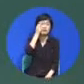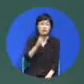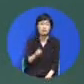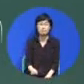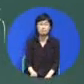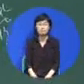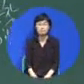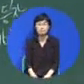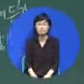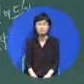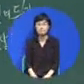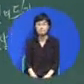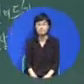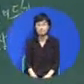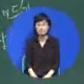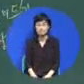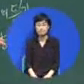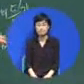or hanging by a rope.